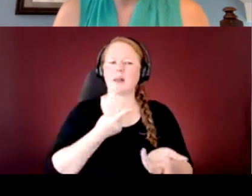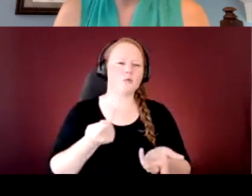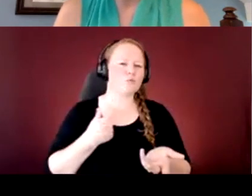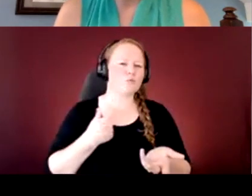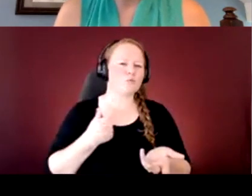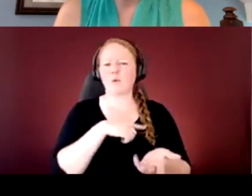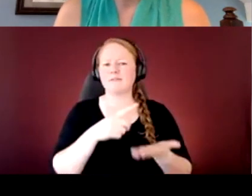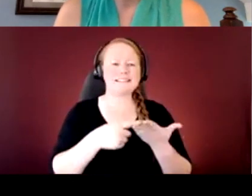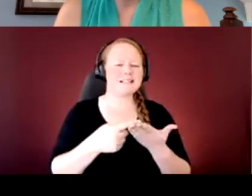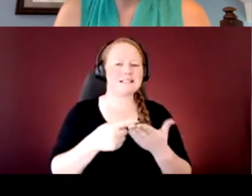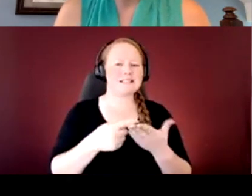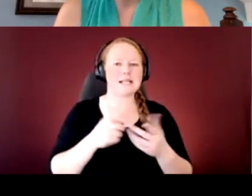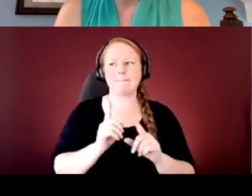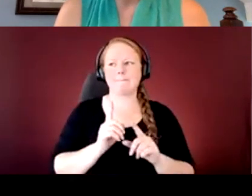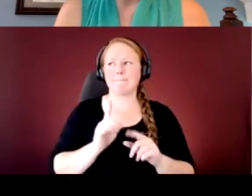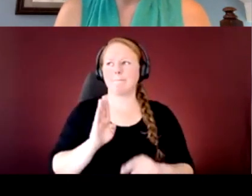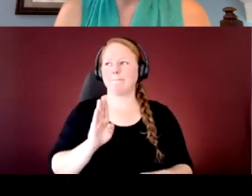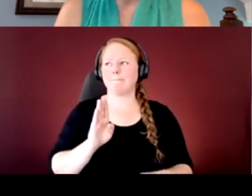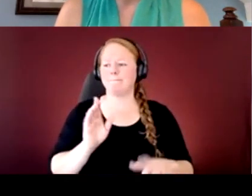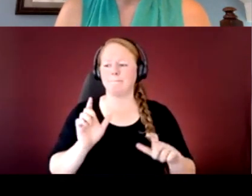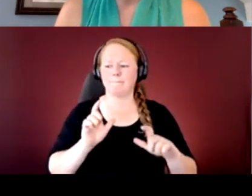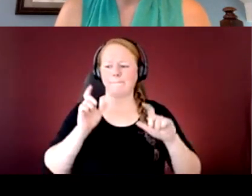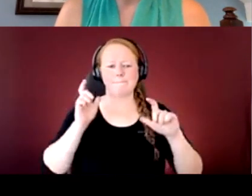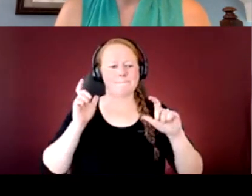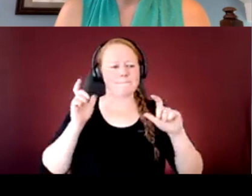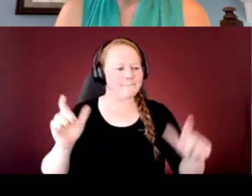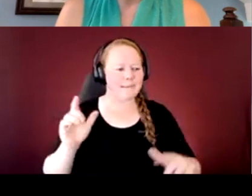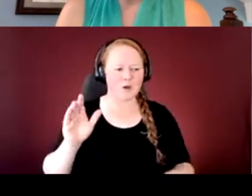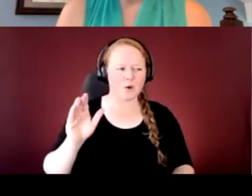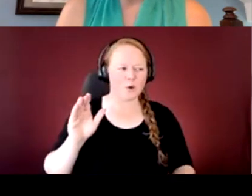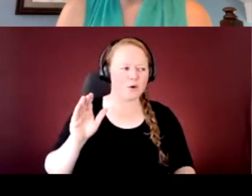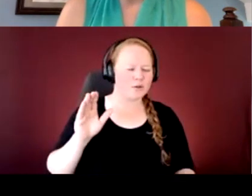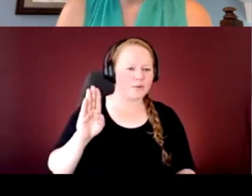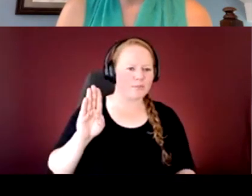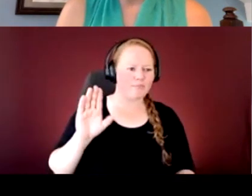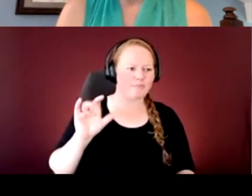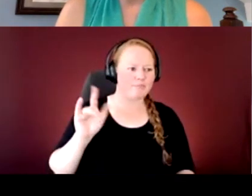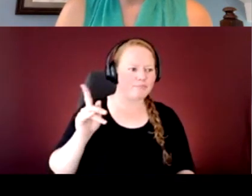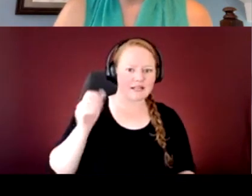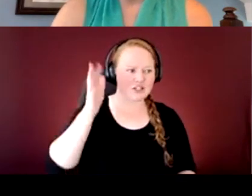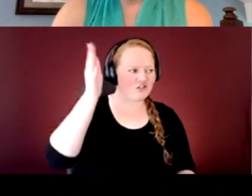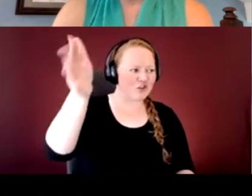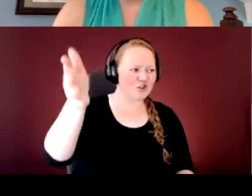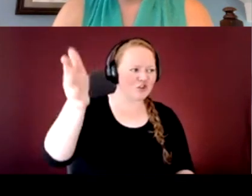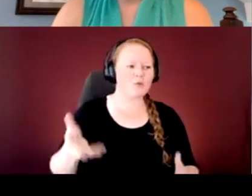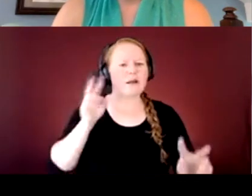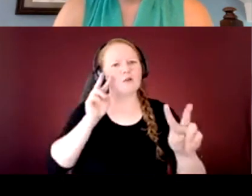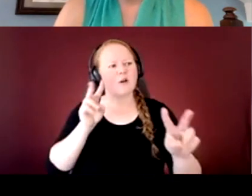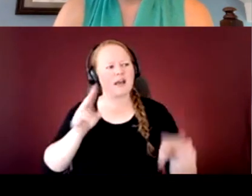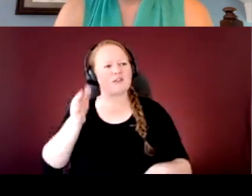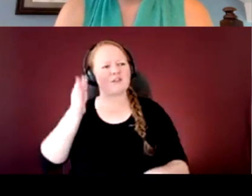going into the future, and what we might need to look at going forward is if we do